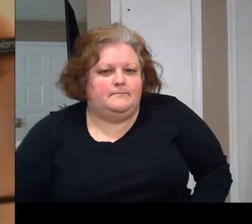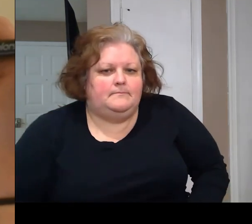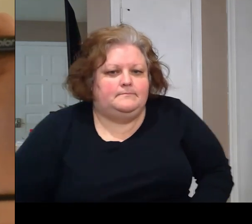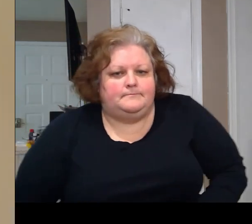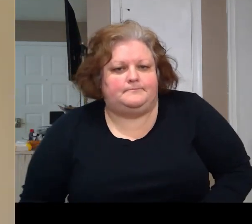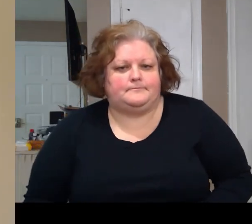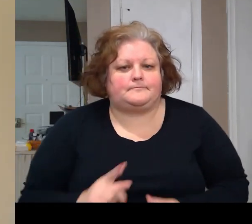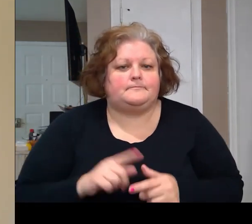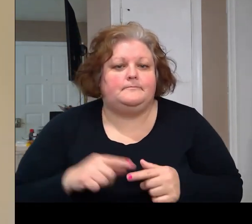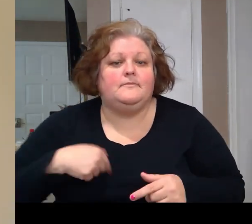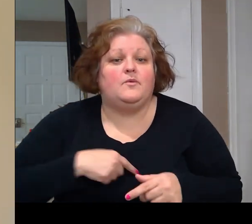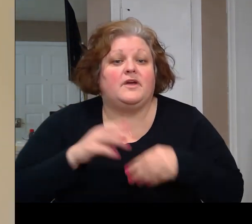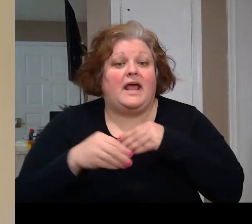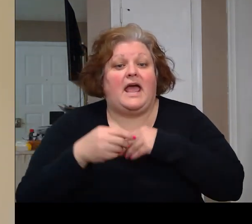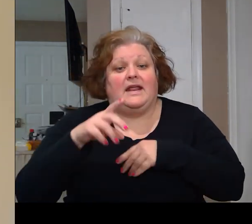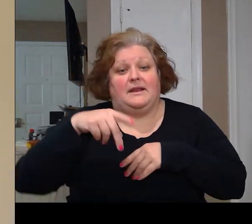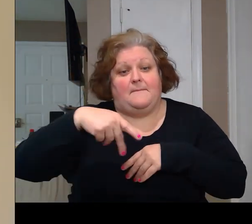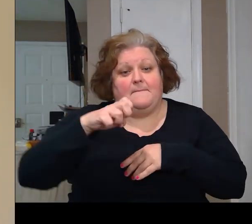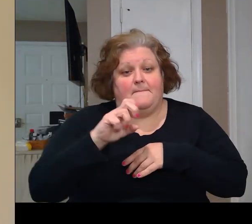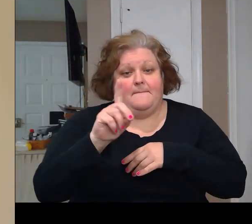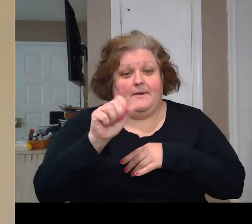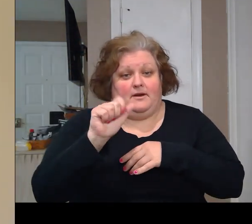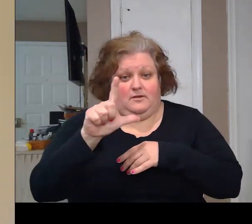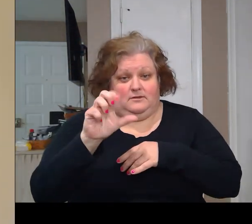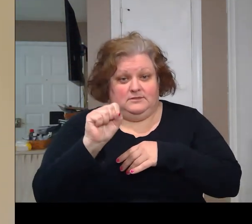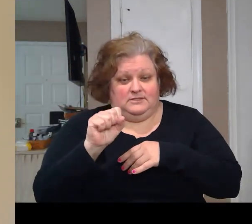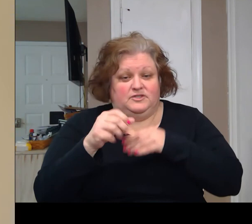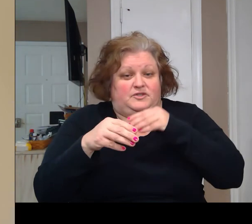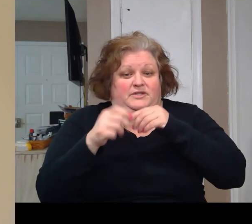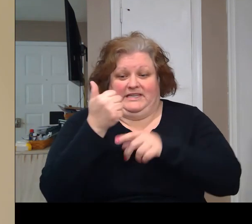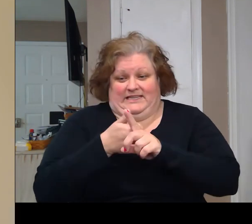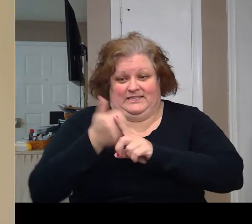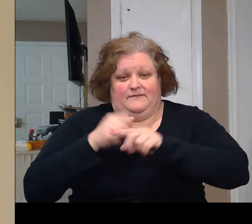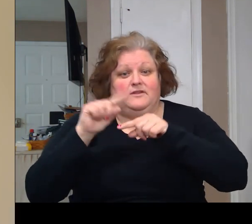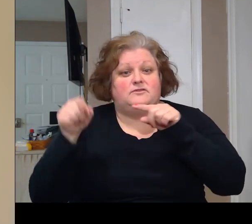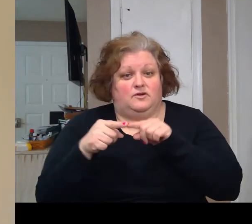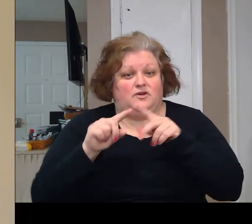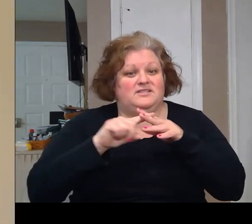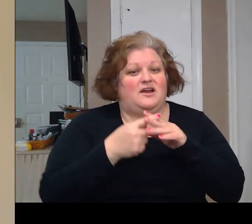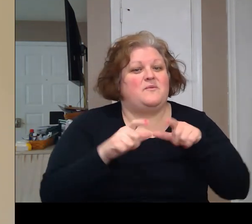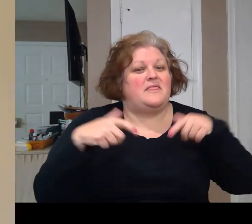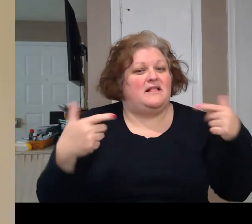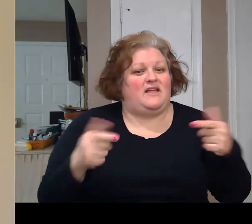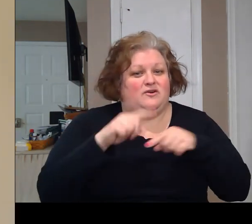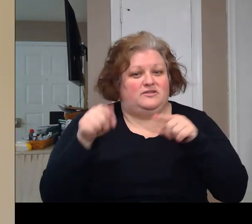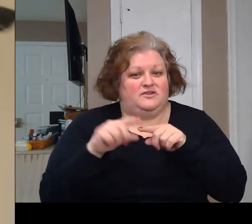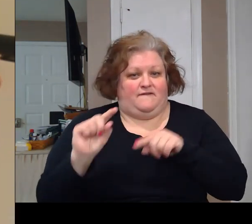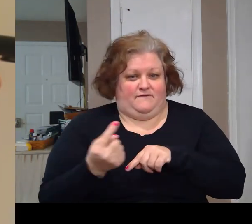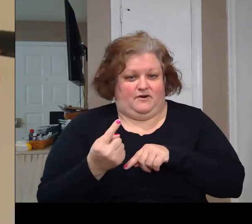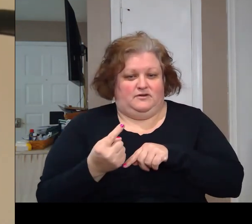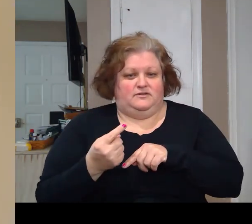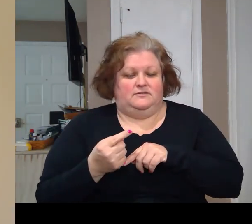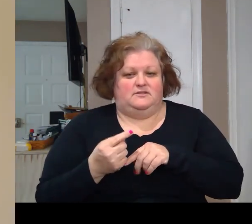of your paper. Then we're going to add petals on each of our circles. We're starting with the largest circle so that we